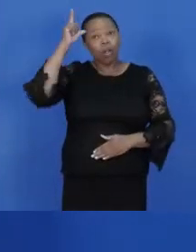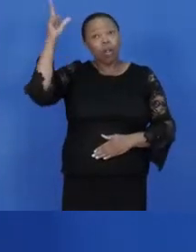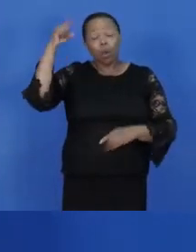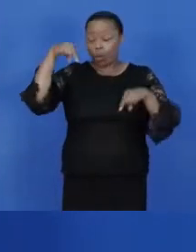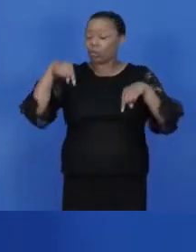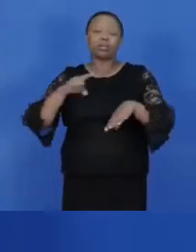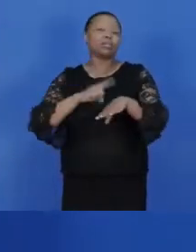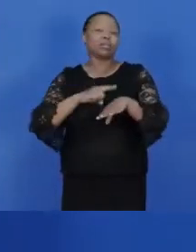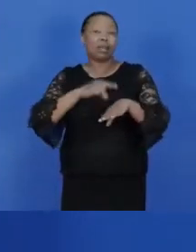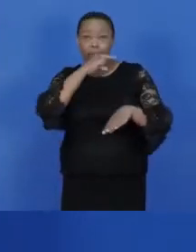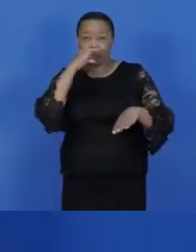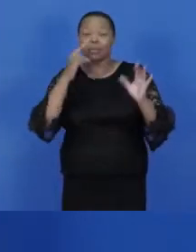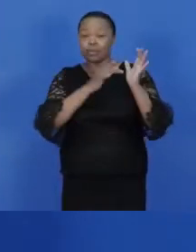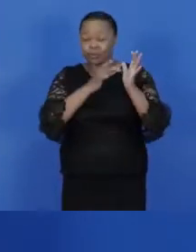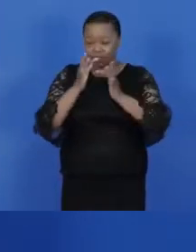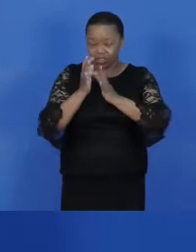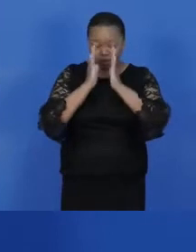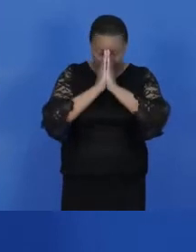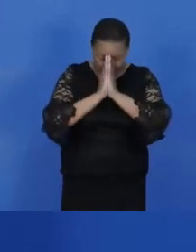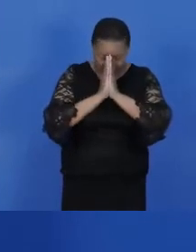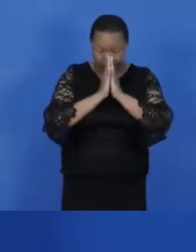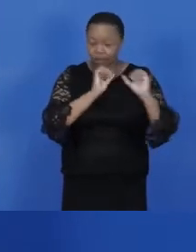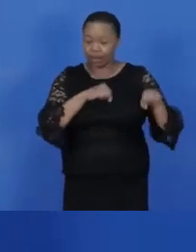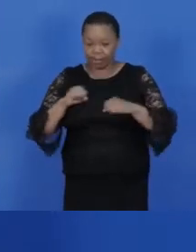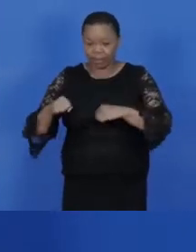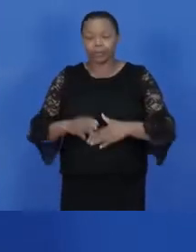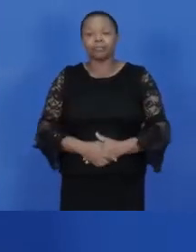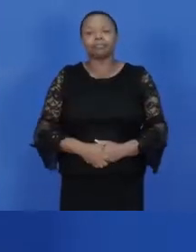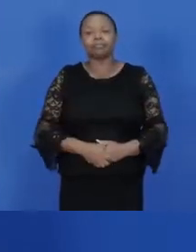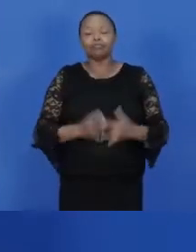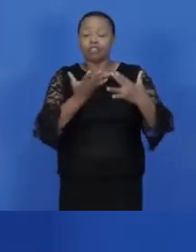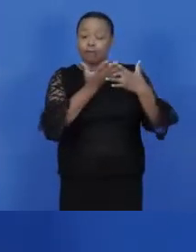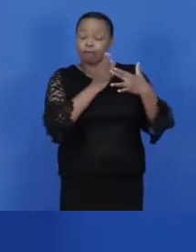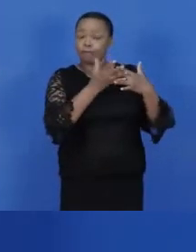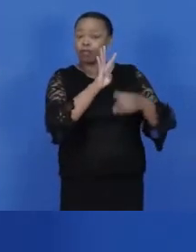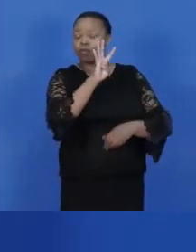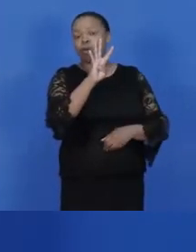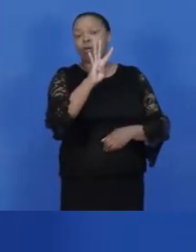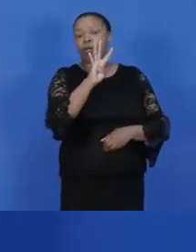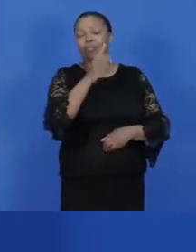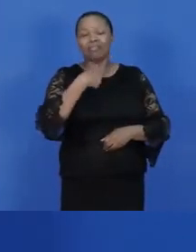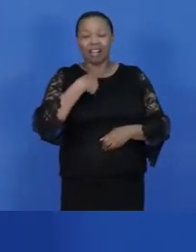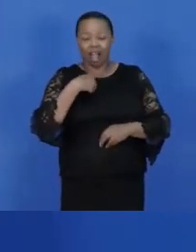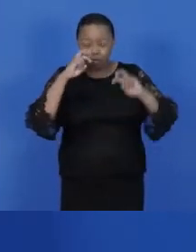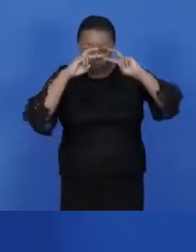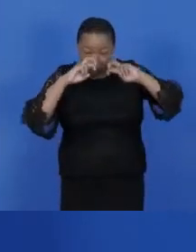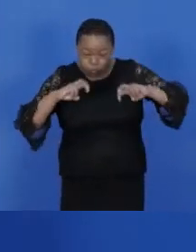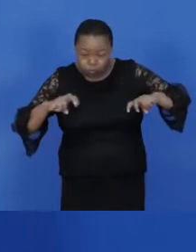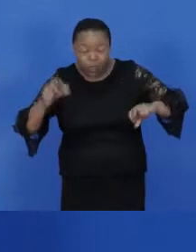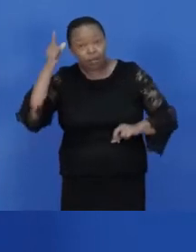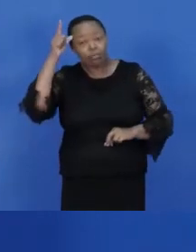at a time like this, mighty God. In the name of Jesus Christ, we pray. Amen. Verse 4, I sought